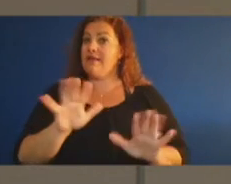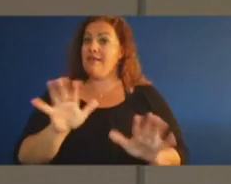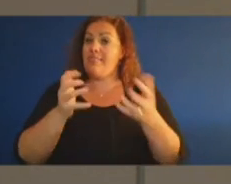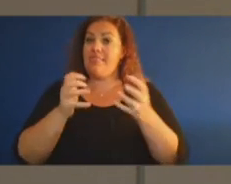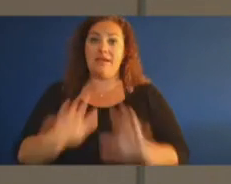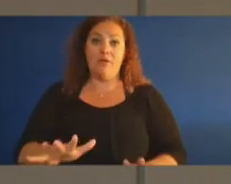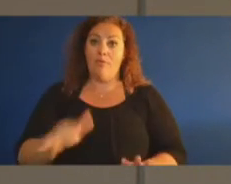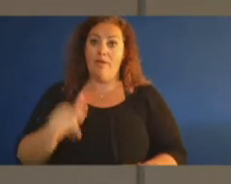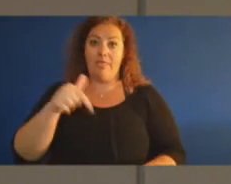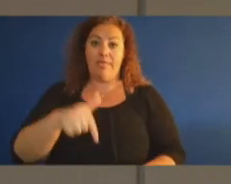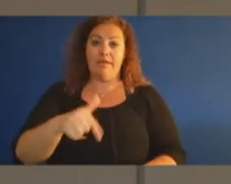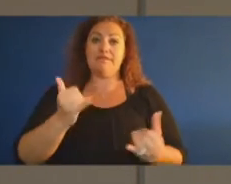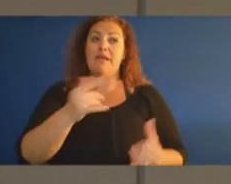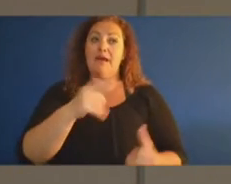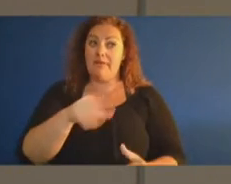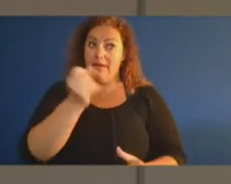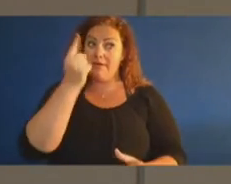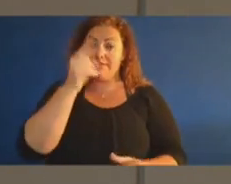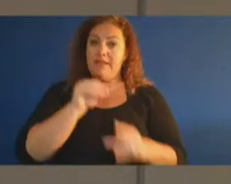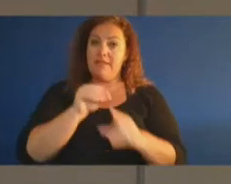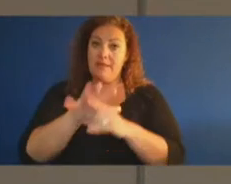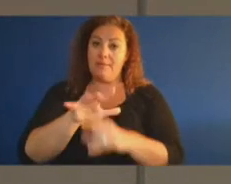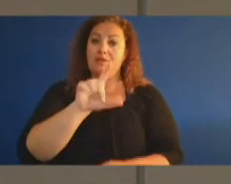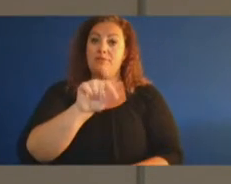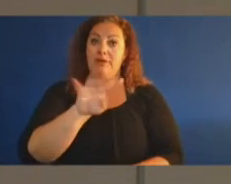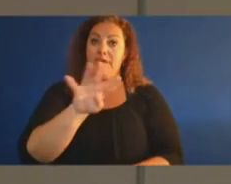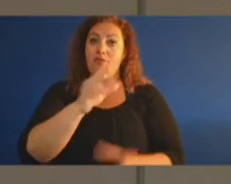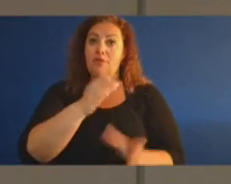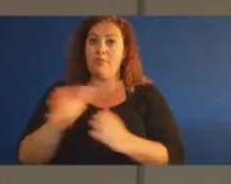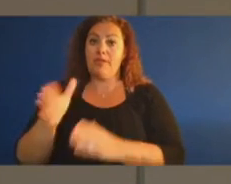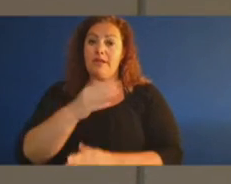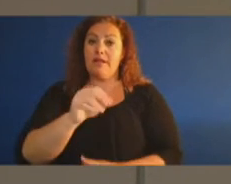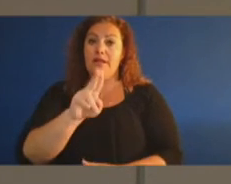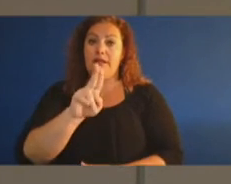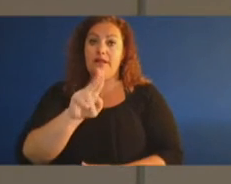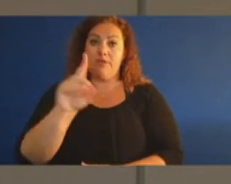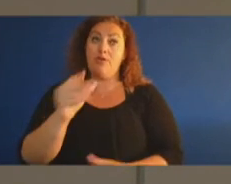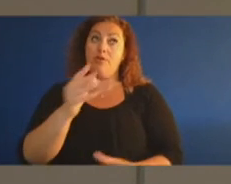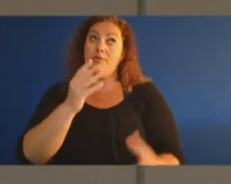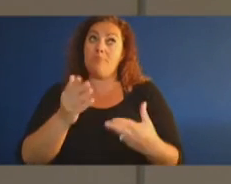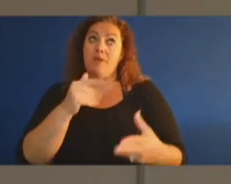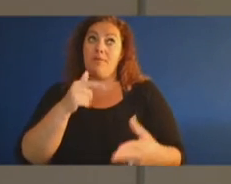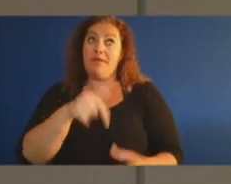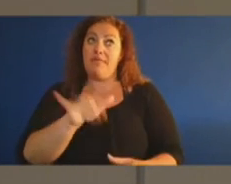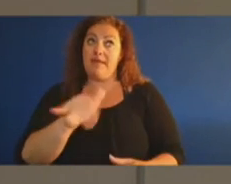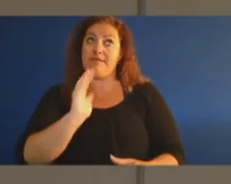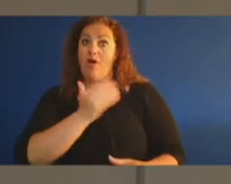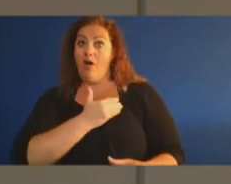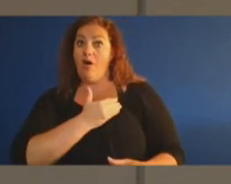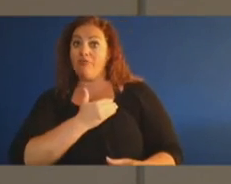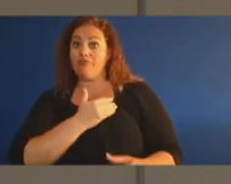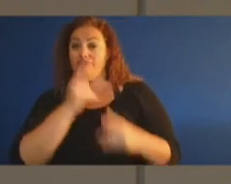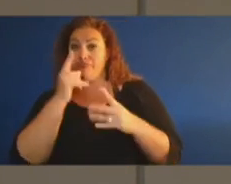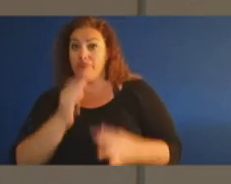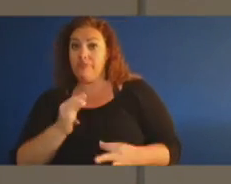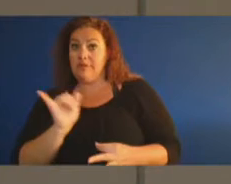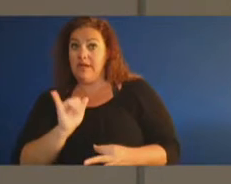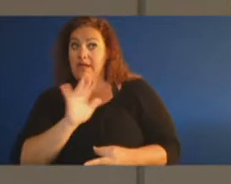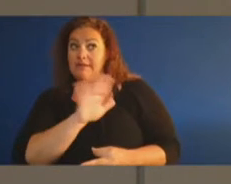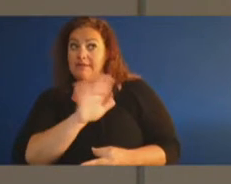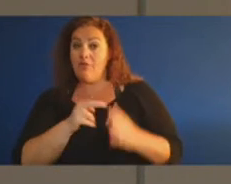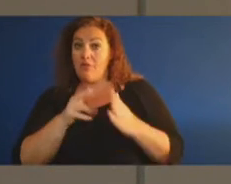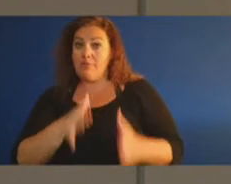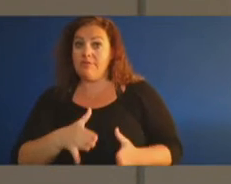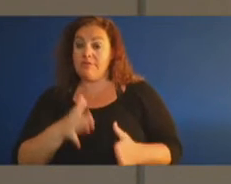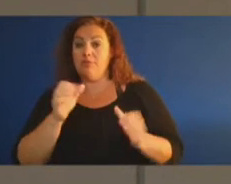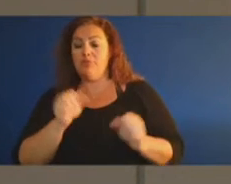they understand the impact of the 20 240 plan and the UDF perhaps it's up to us as their representatives to take a look at